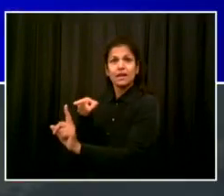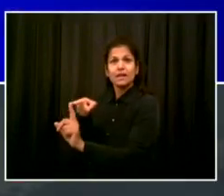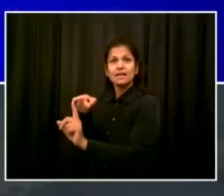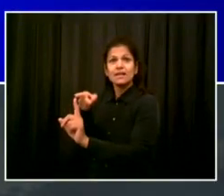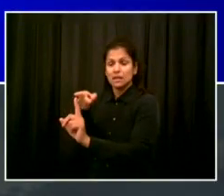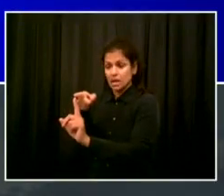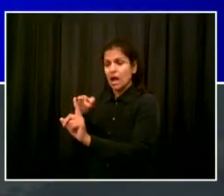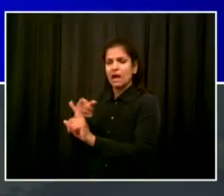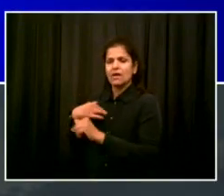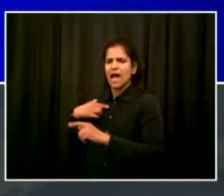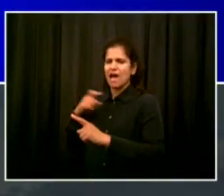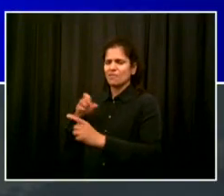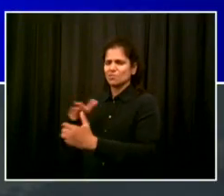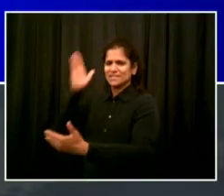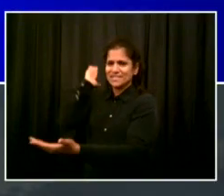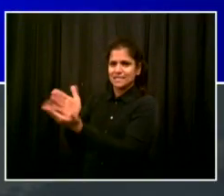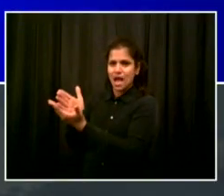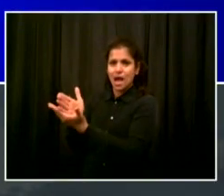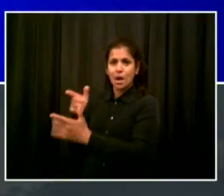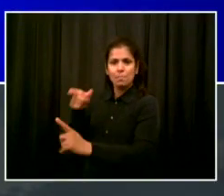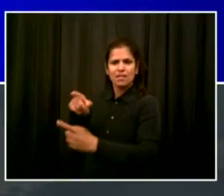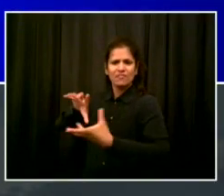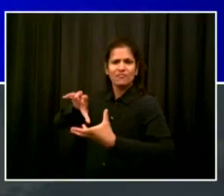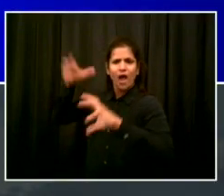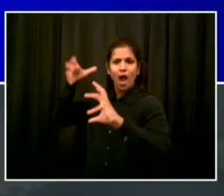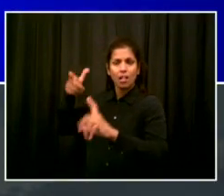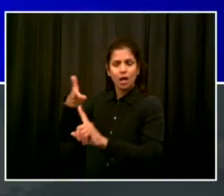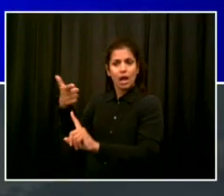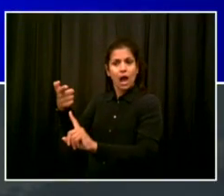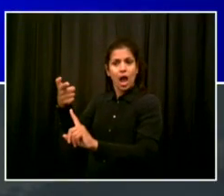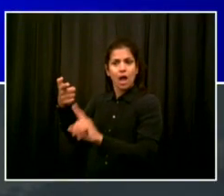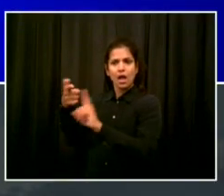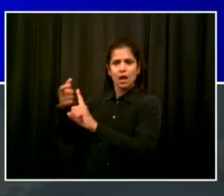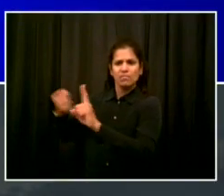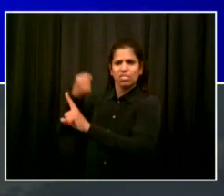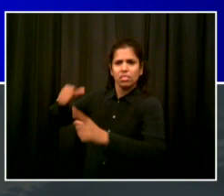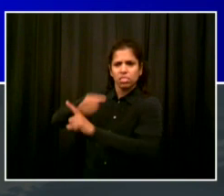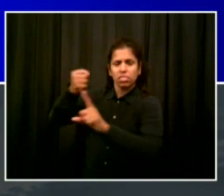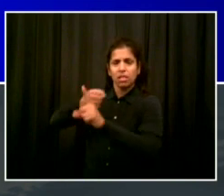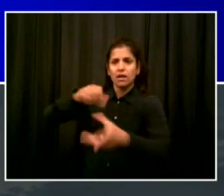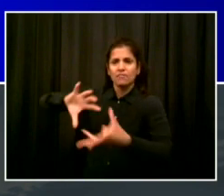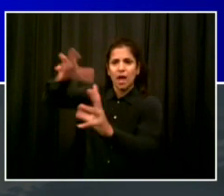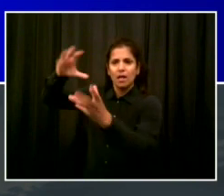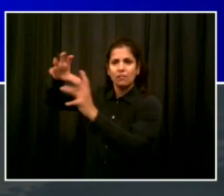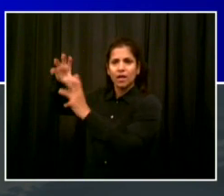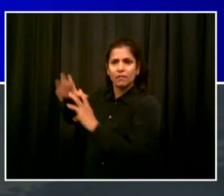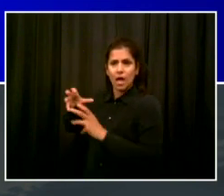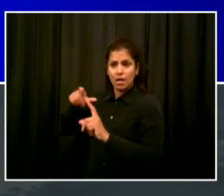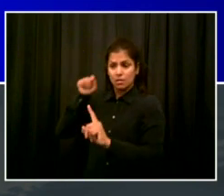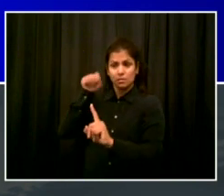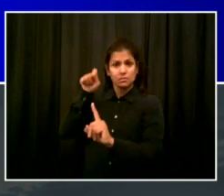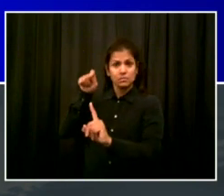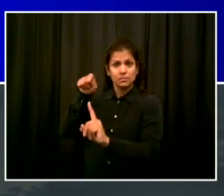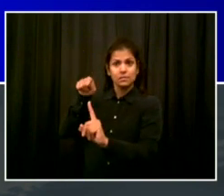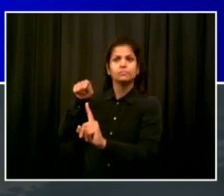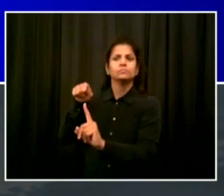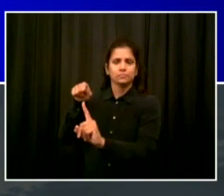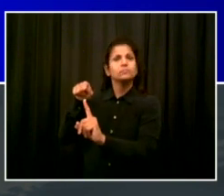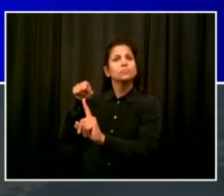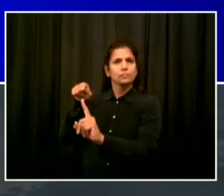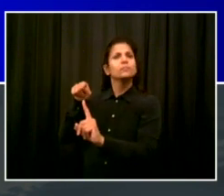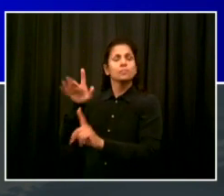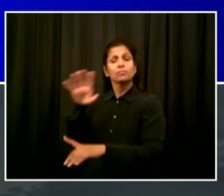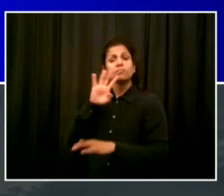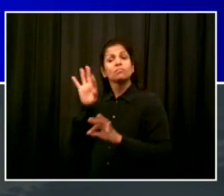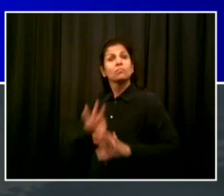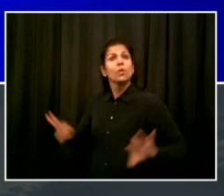streets safe, and the work we have to do at the community level, at the grassroots, the crucial